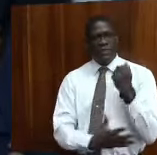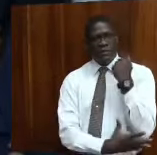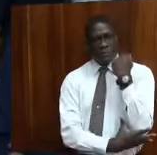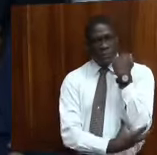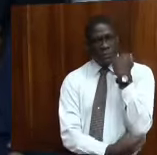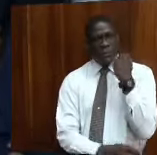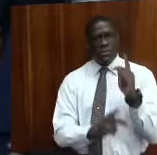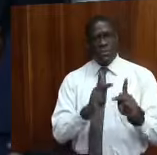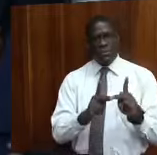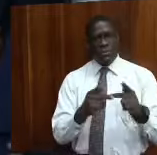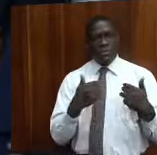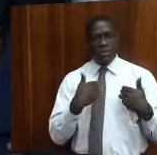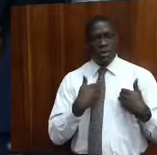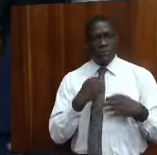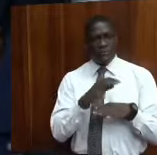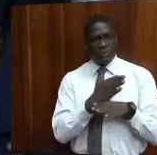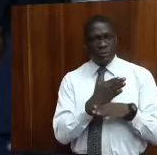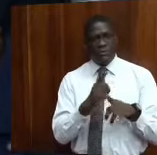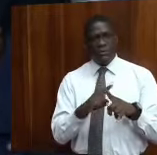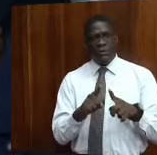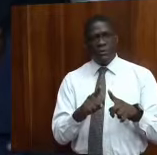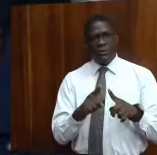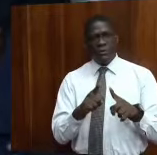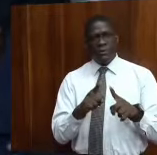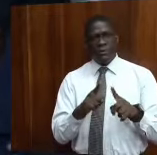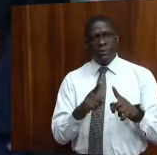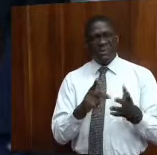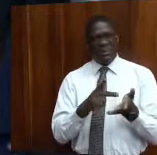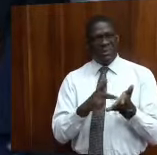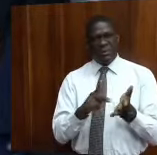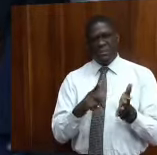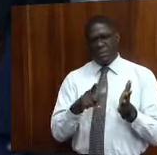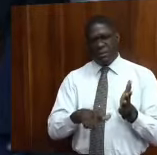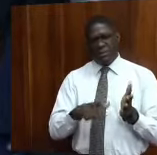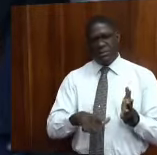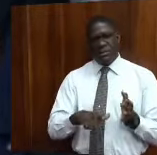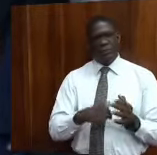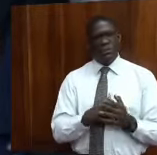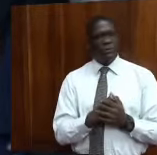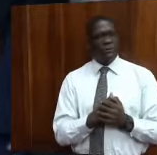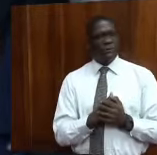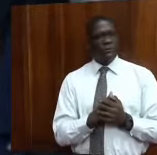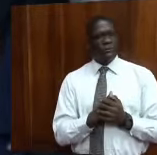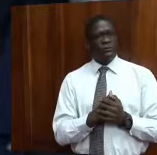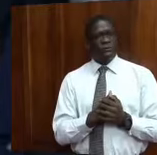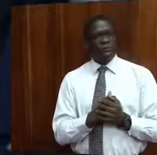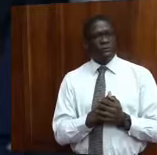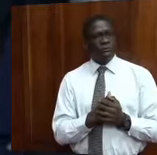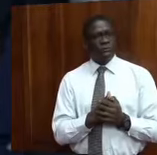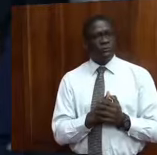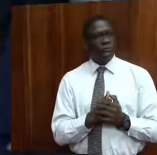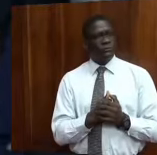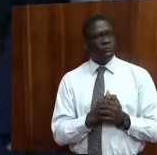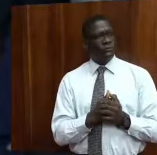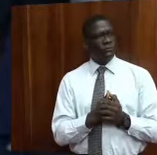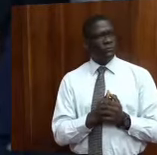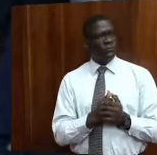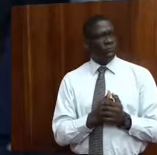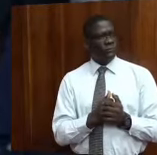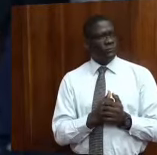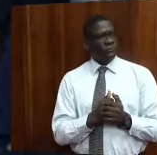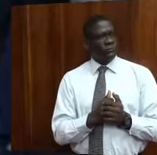increase in the cost of living. Mr. Speaker, effective January 1st, 2023, the